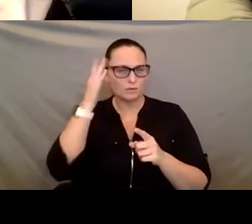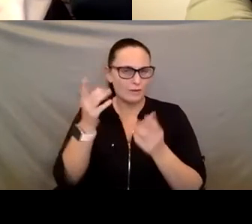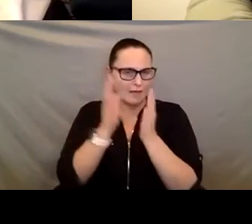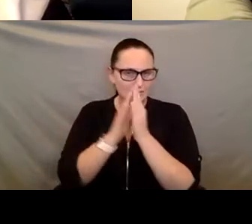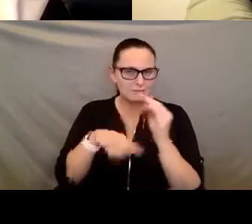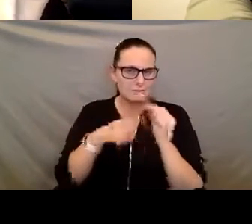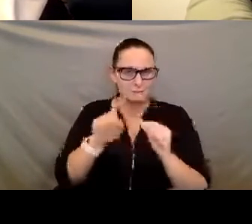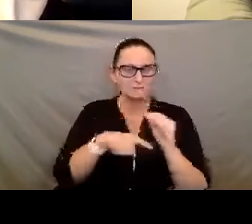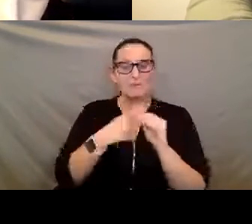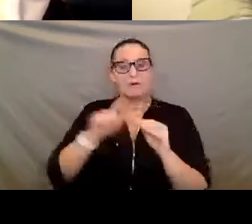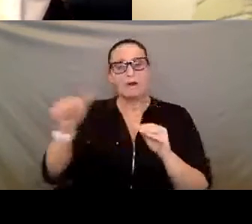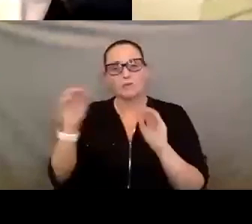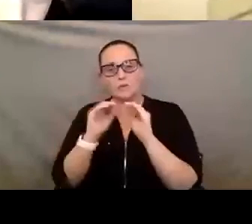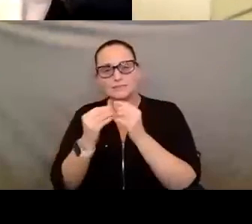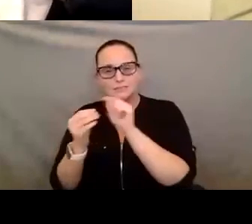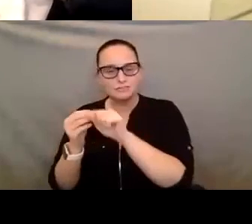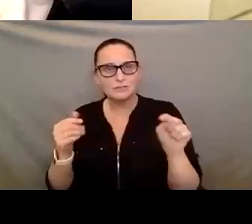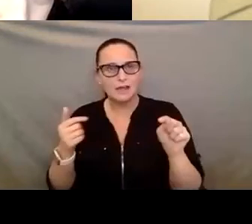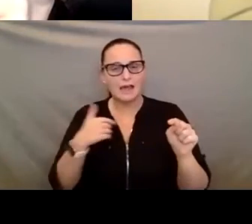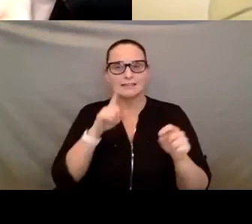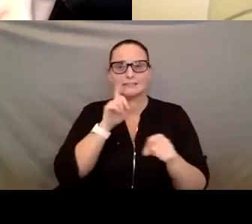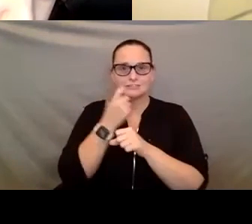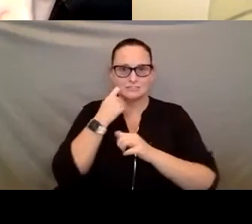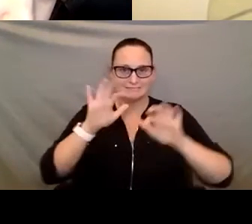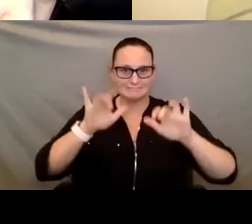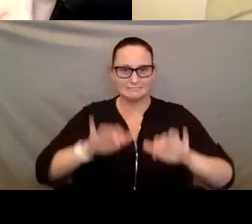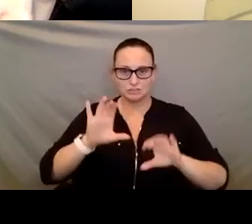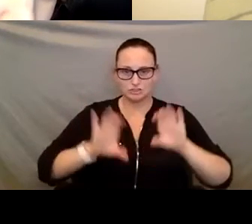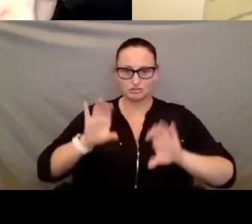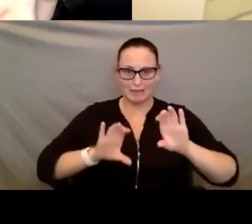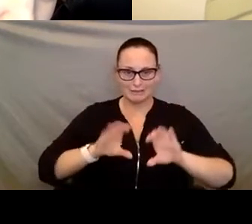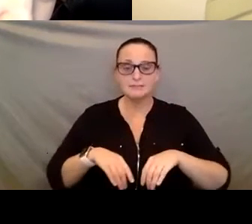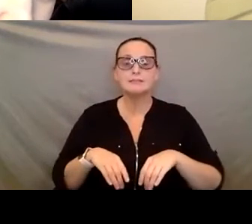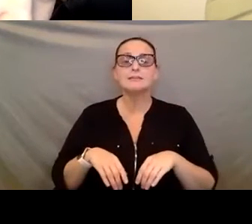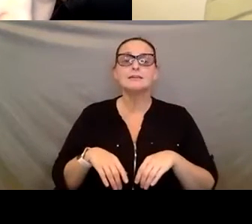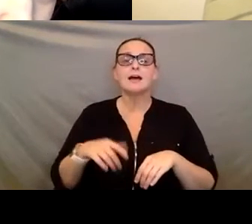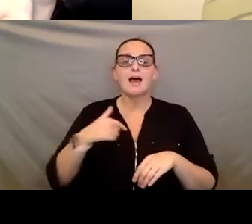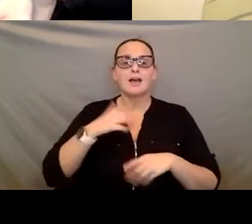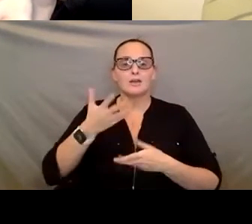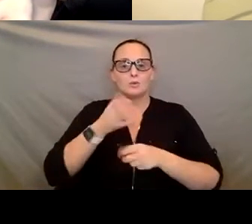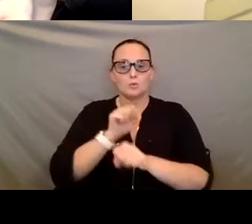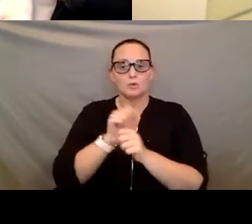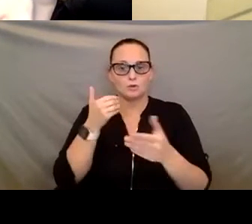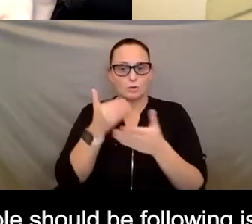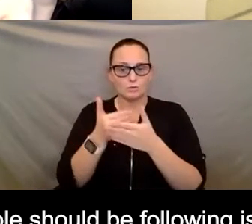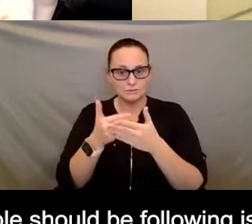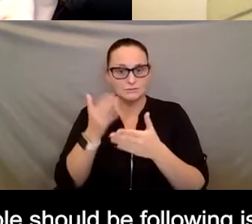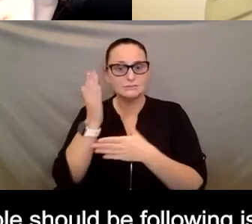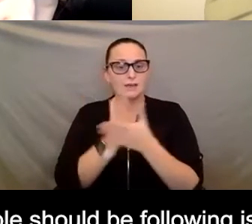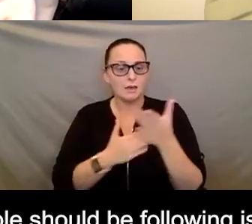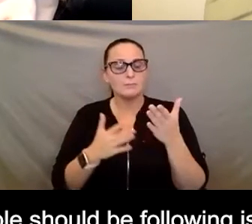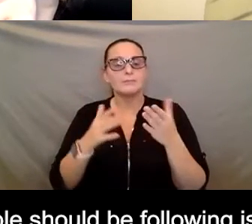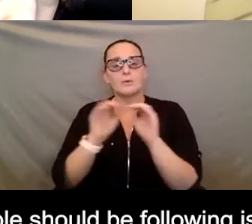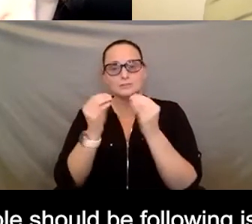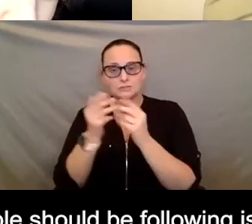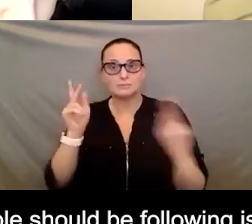other organizations, and I just literally put them in the chat right now. I work really closely. Some of the